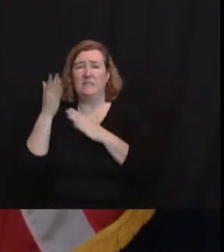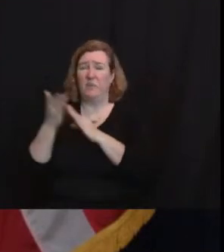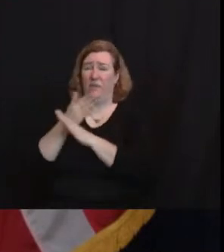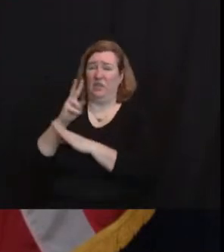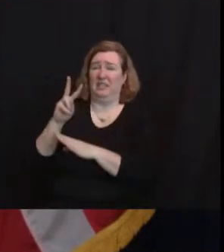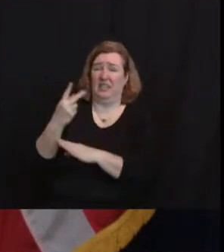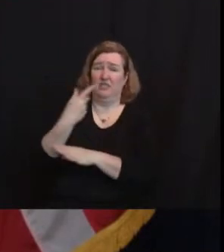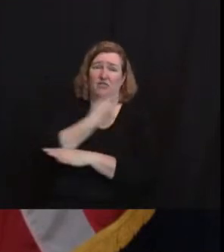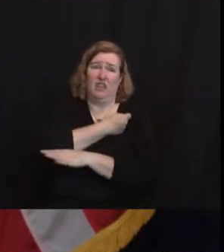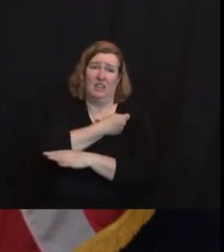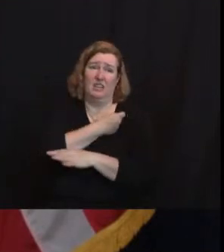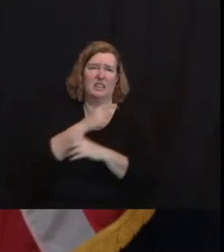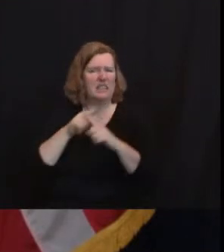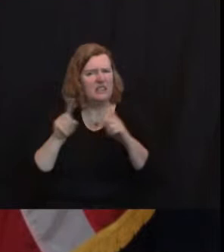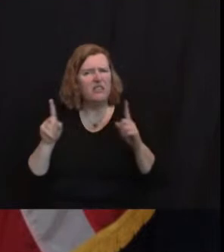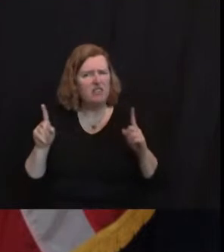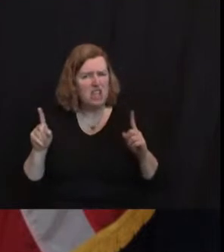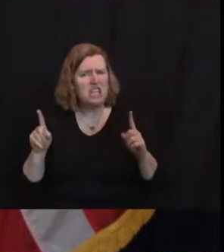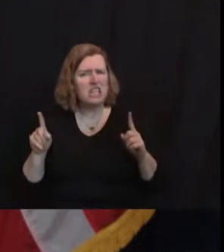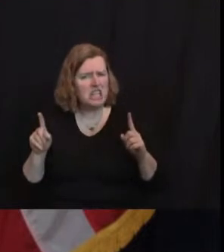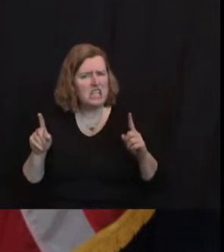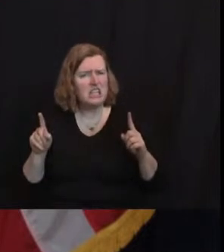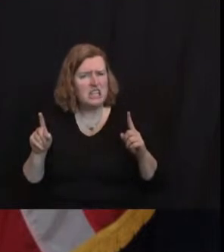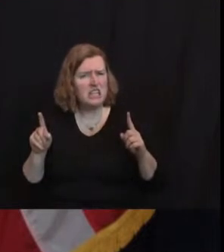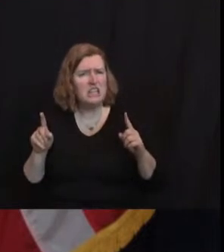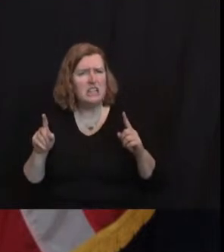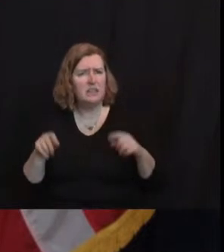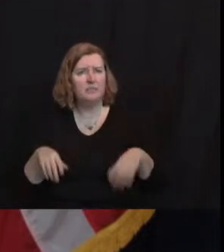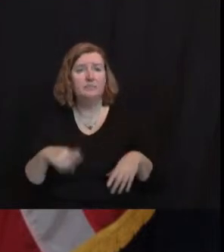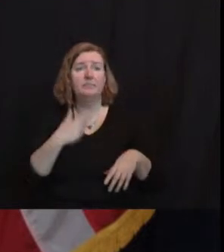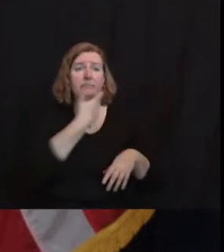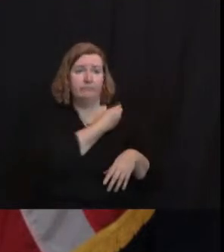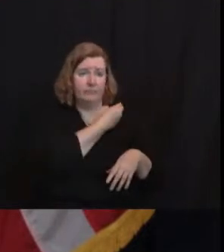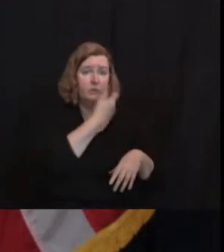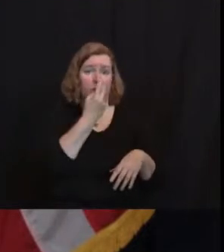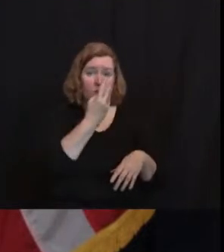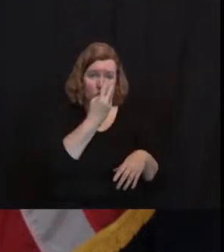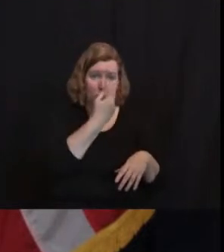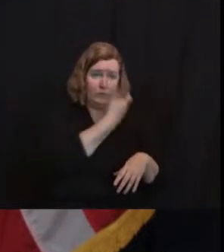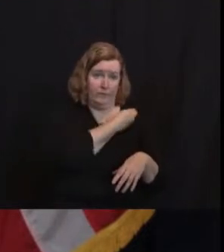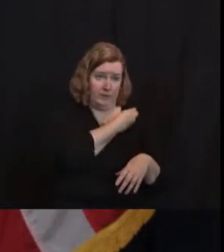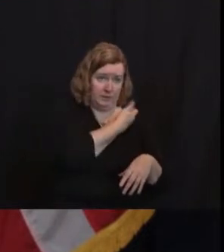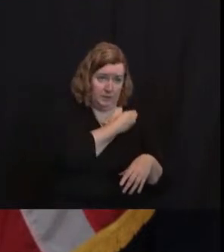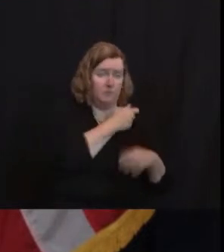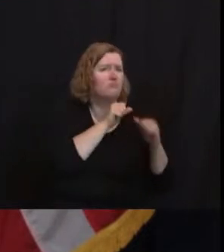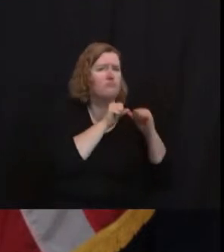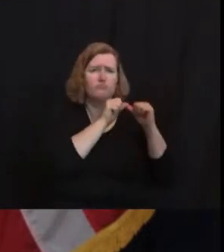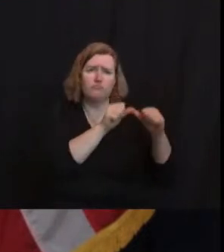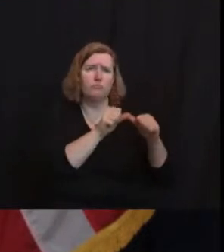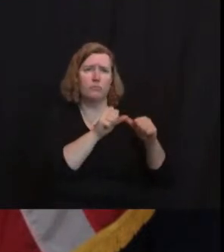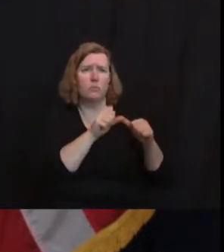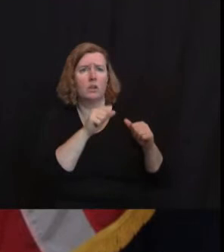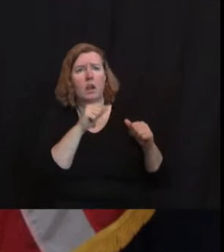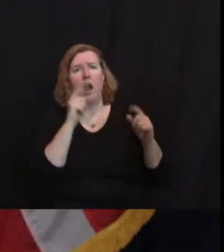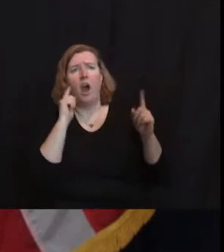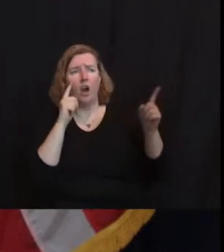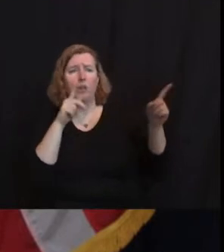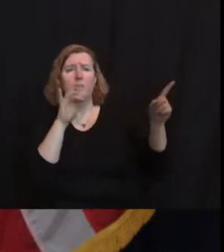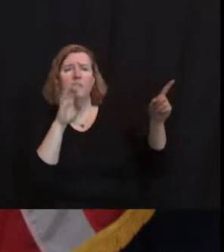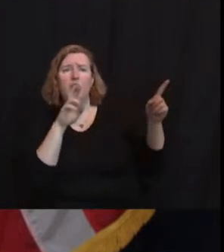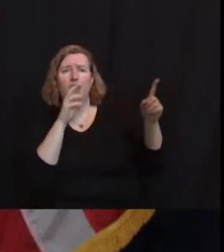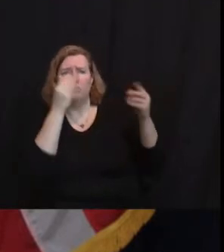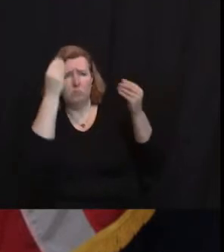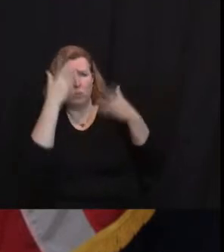as the durability is concerned, Pfizer actually, I think a couple of weeks ago, reported that with a